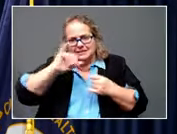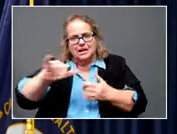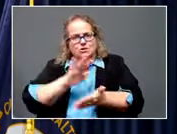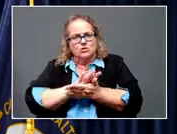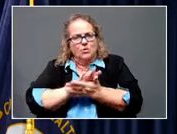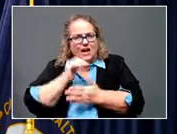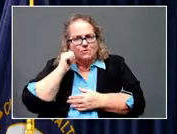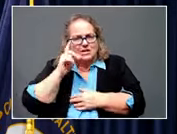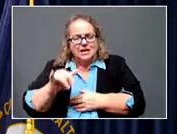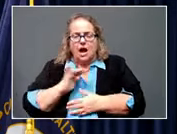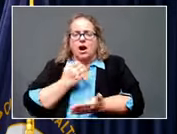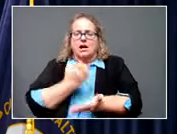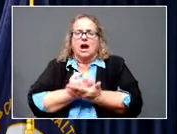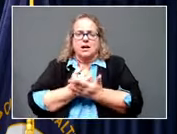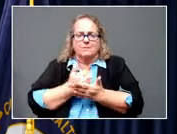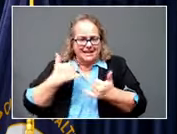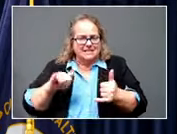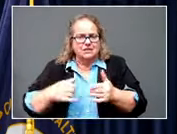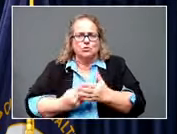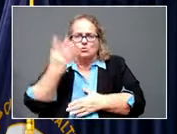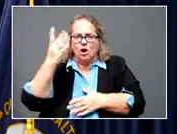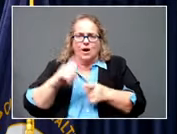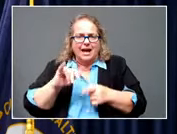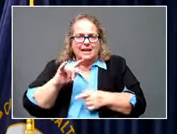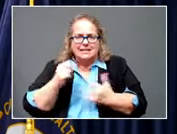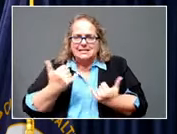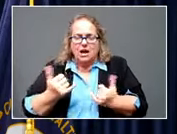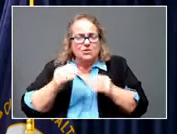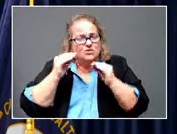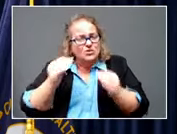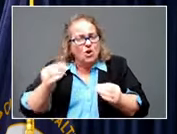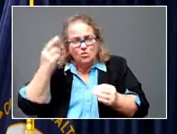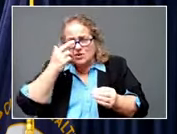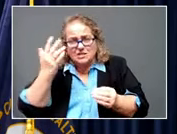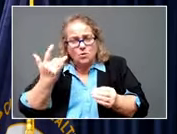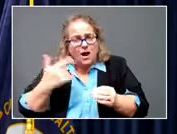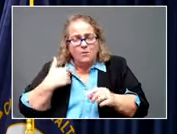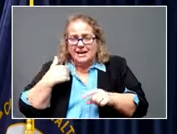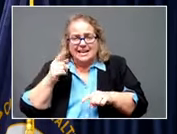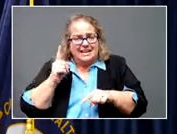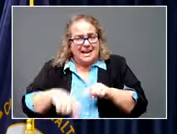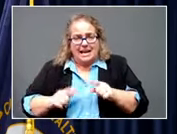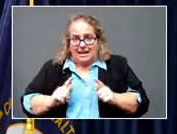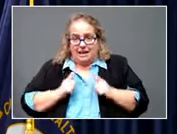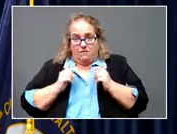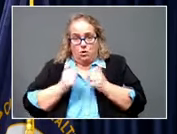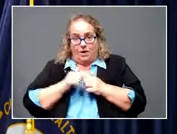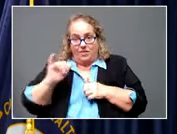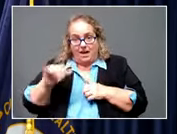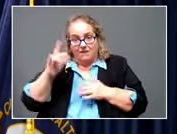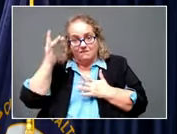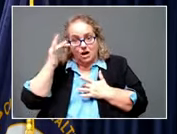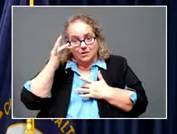continue booming like it is right now. There is no reason that we can't live with this virus even the way it